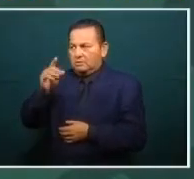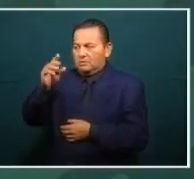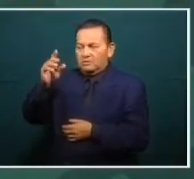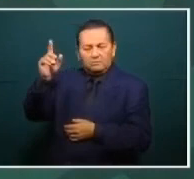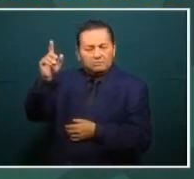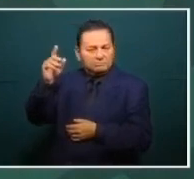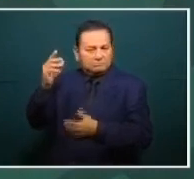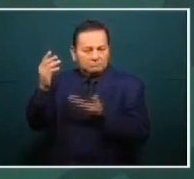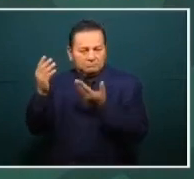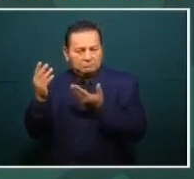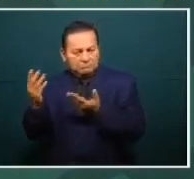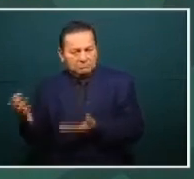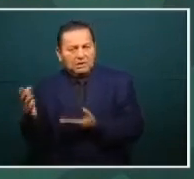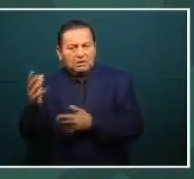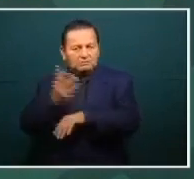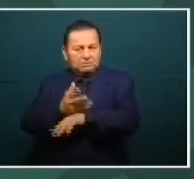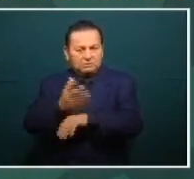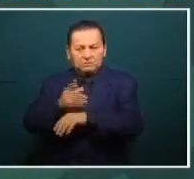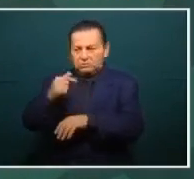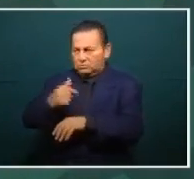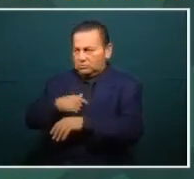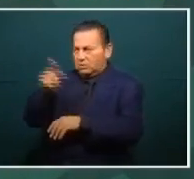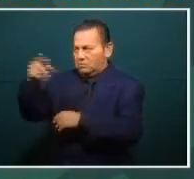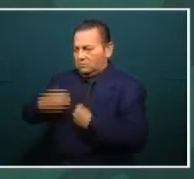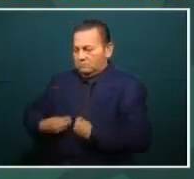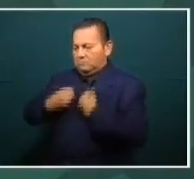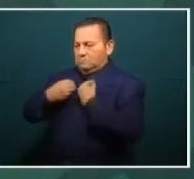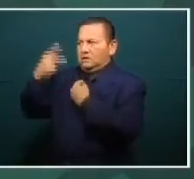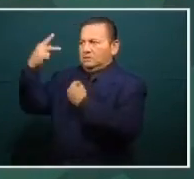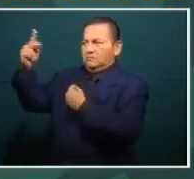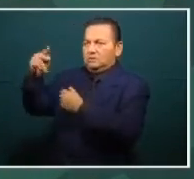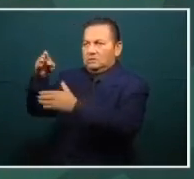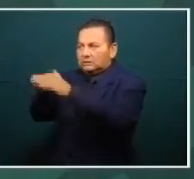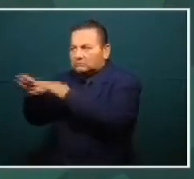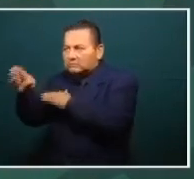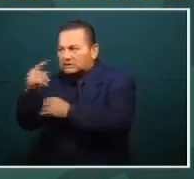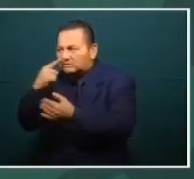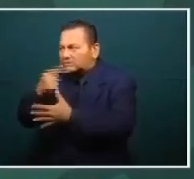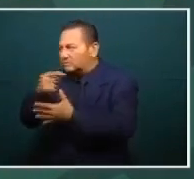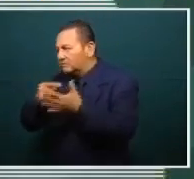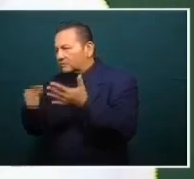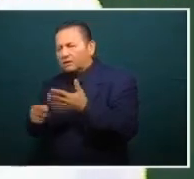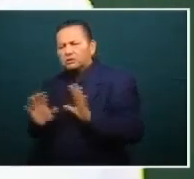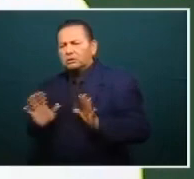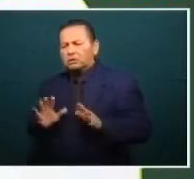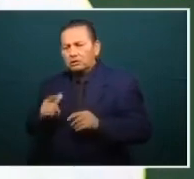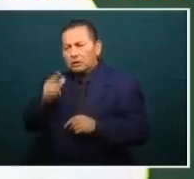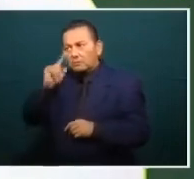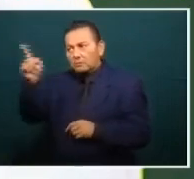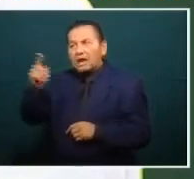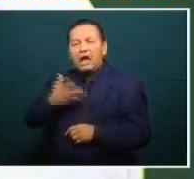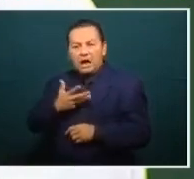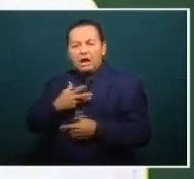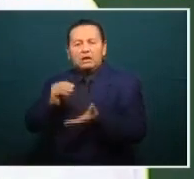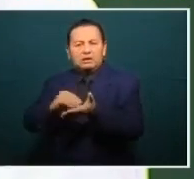without getting into the personal or internal affairs of the U.S.,